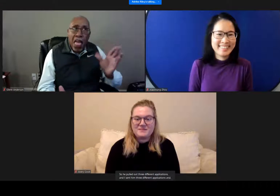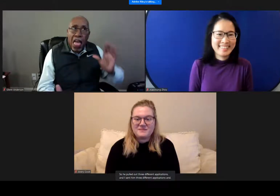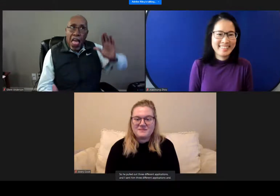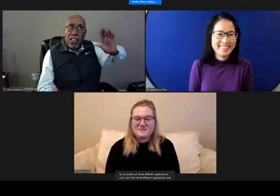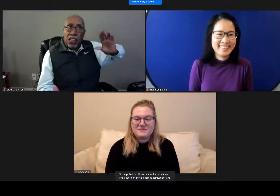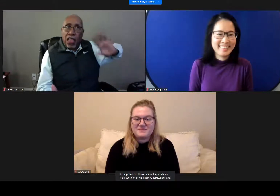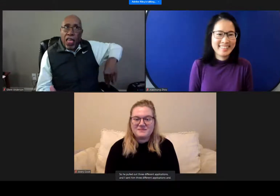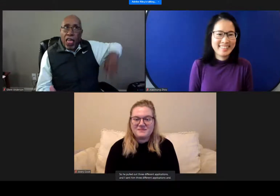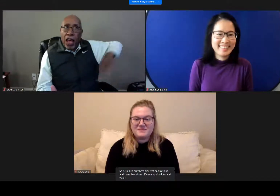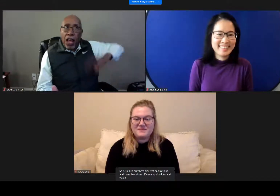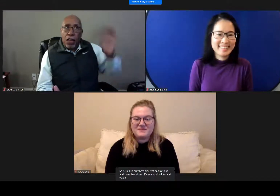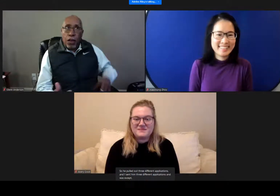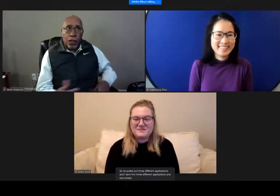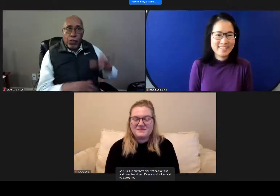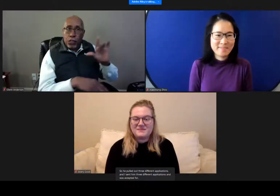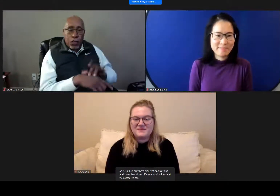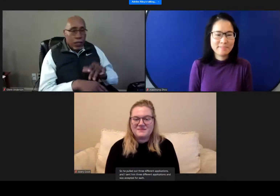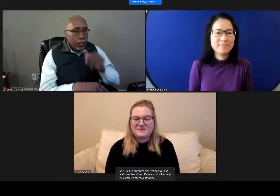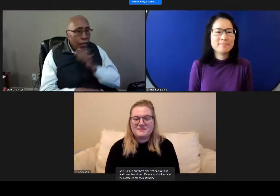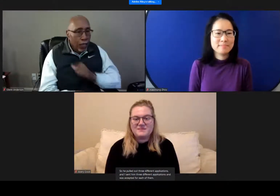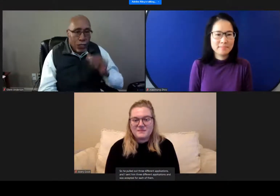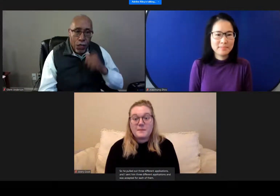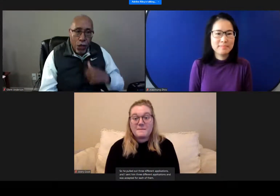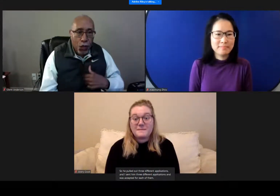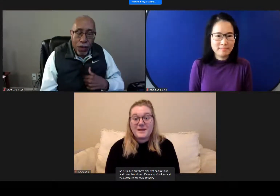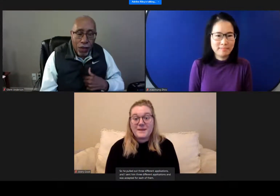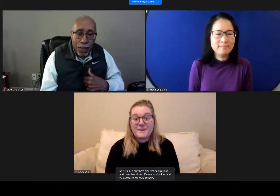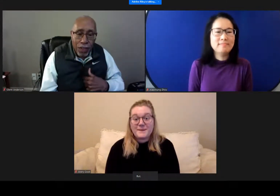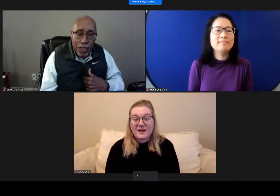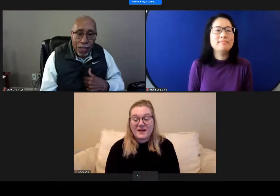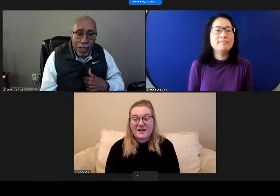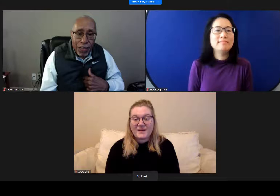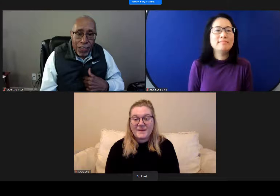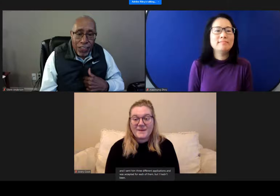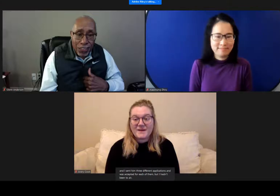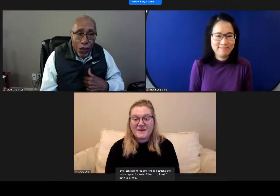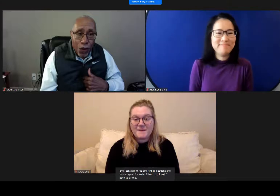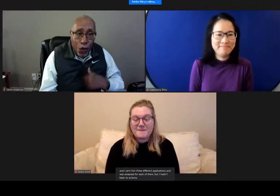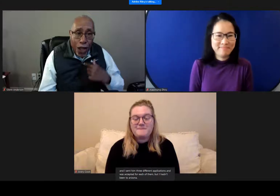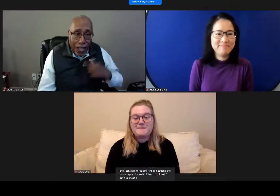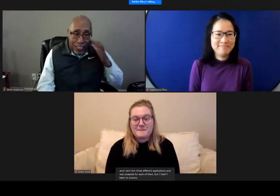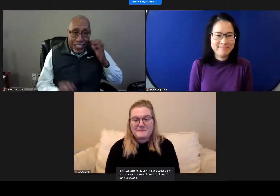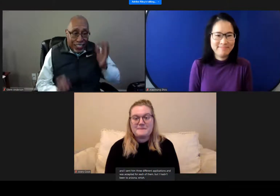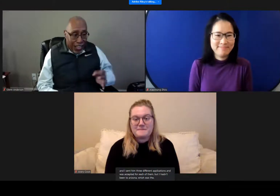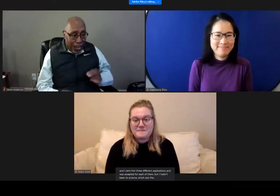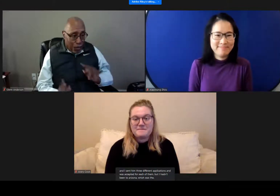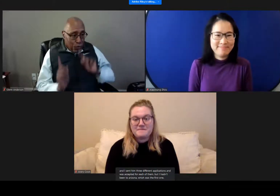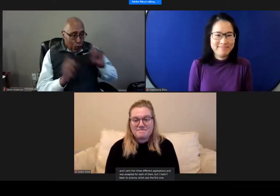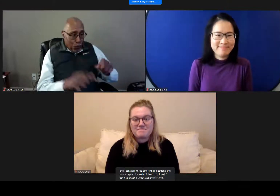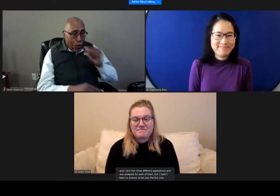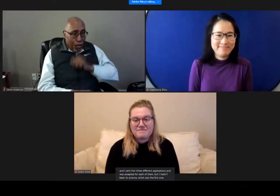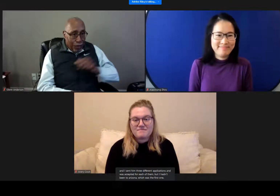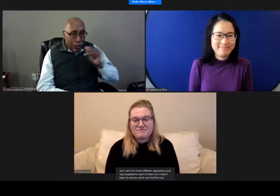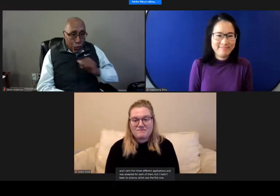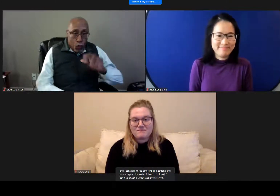and was accepted for each of them. But I hadn't been to Arizona, which was the first one.